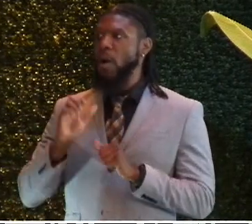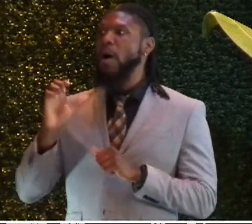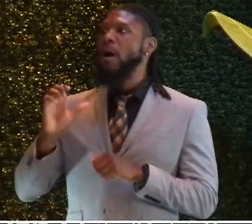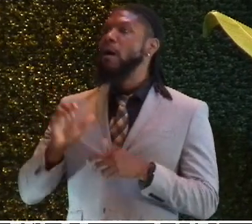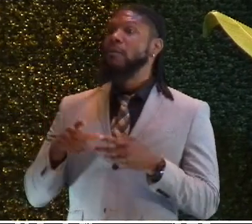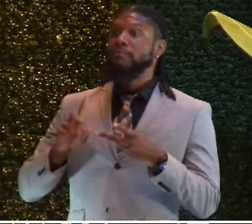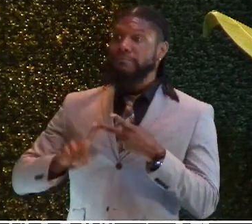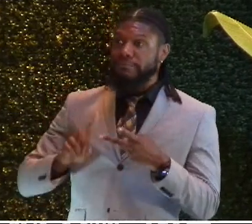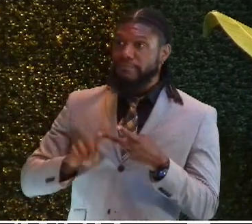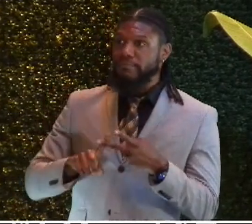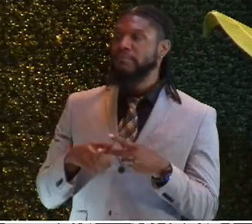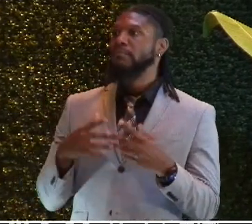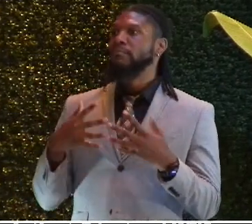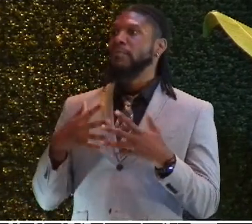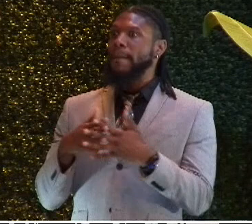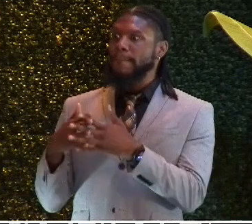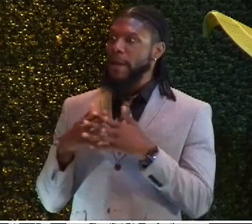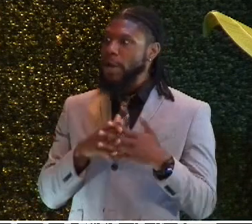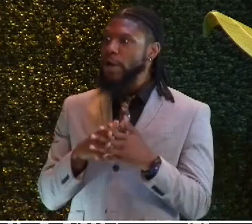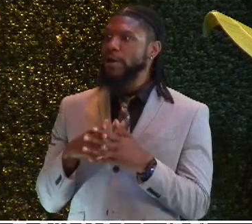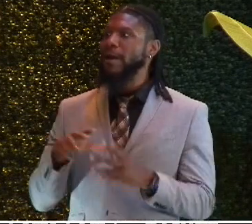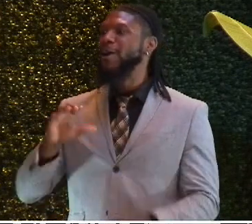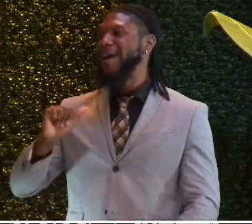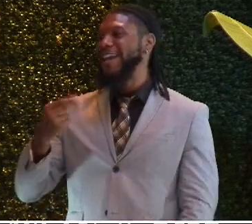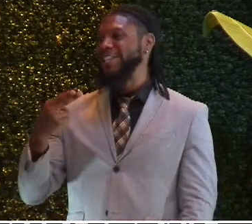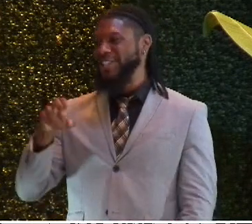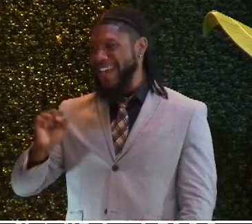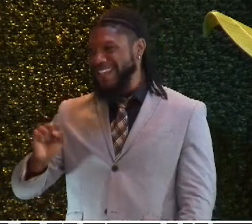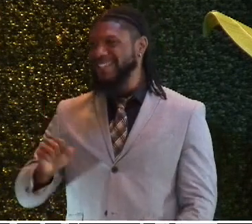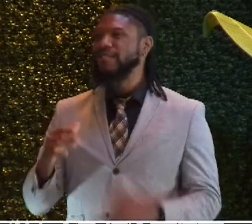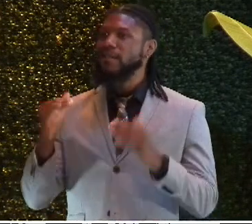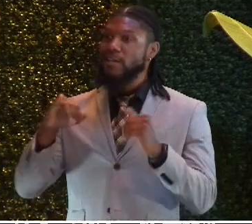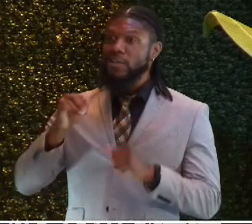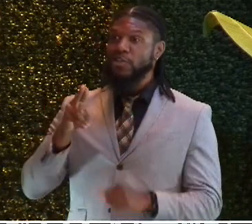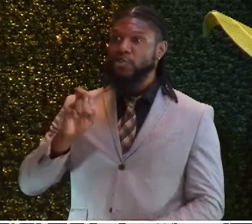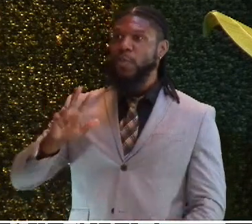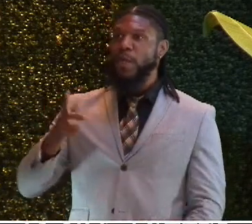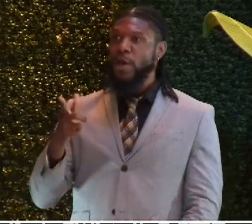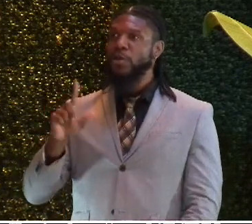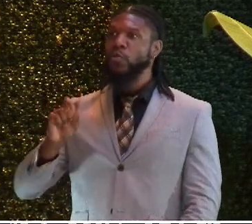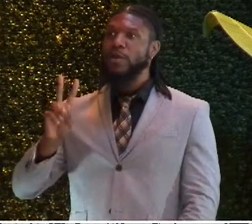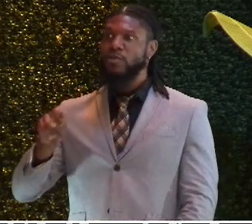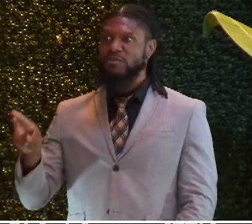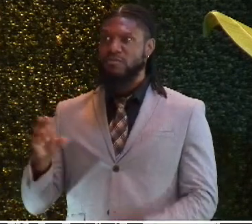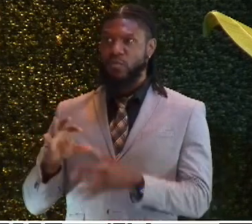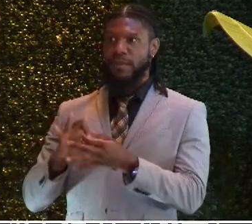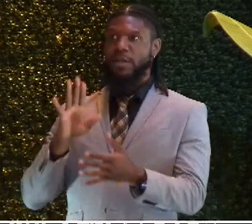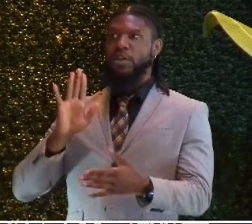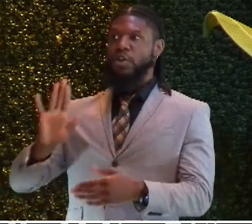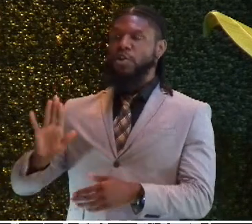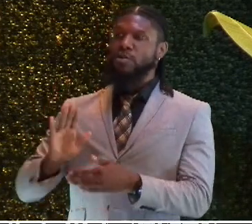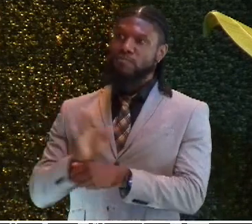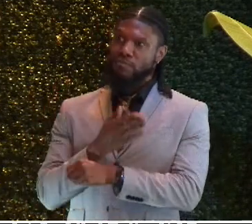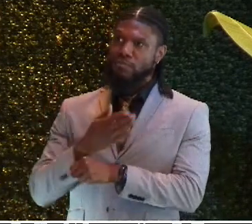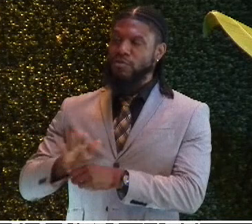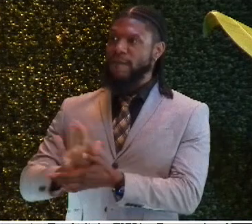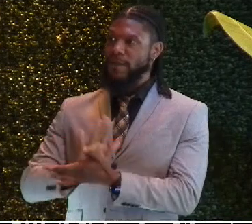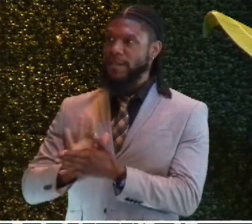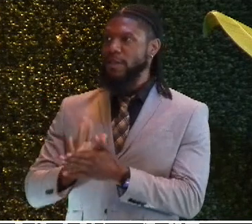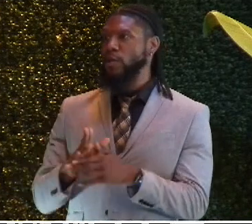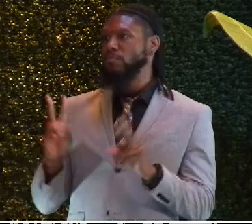Story. June 3rd, 2022, Angelica released her debut music video and single, Only